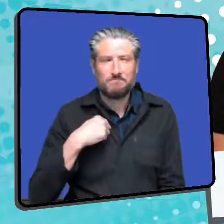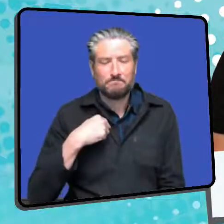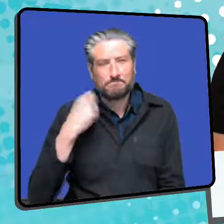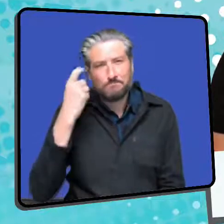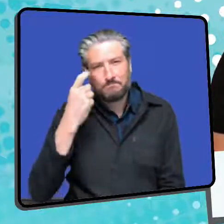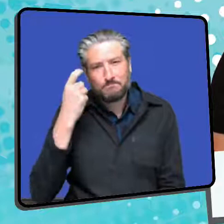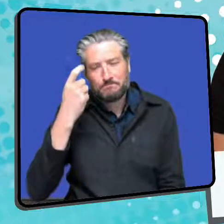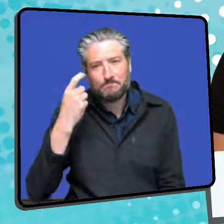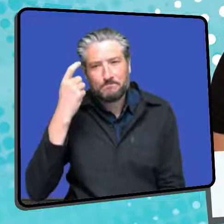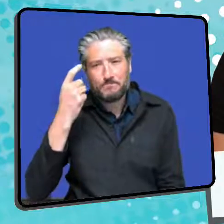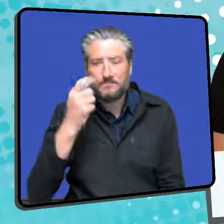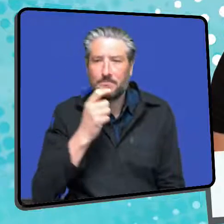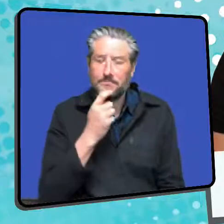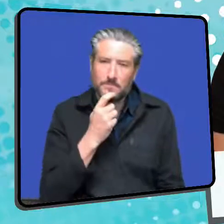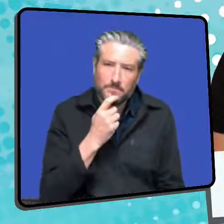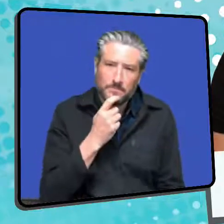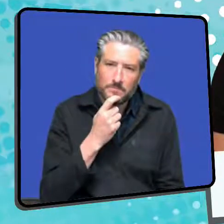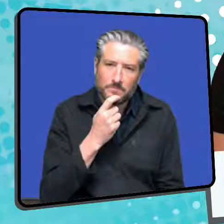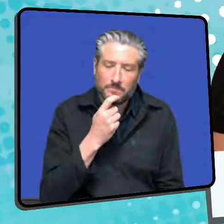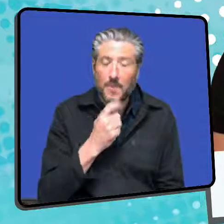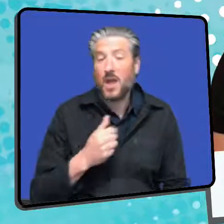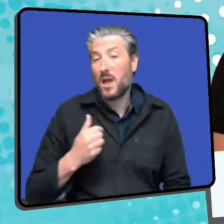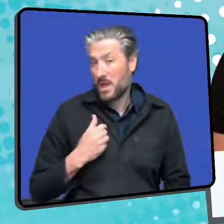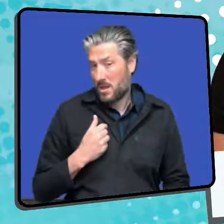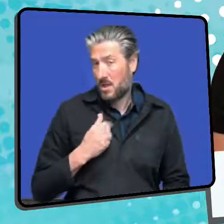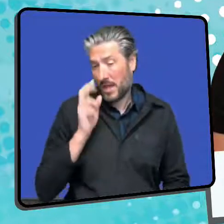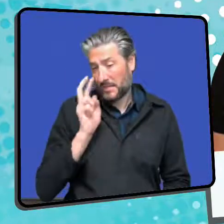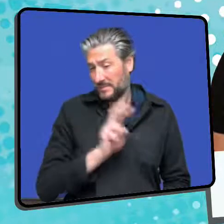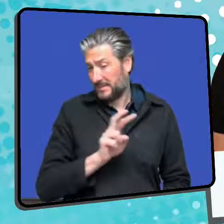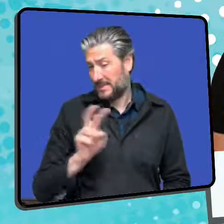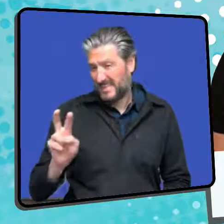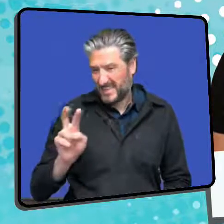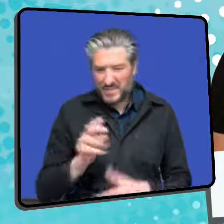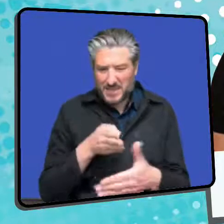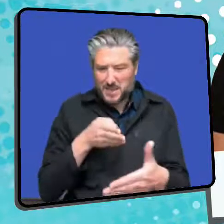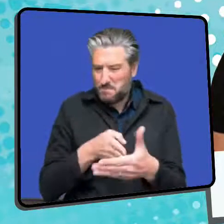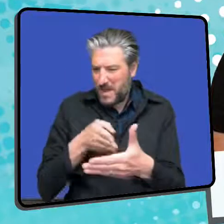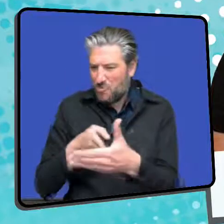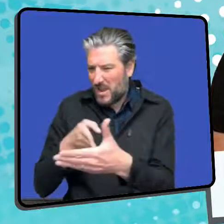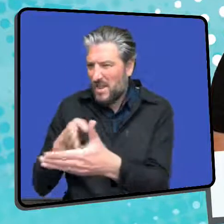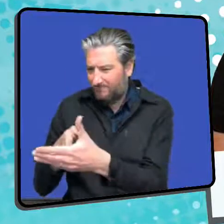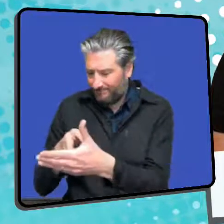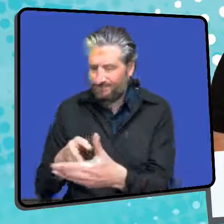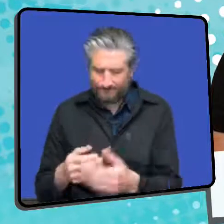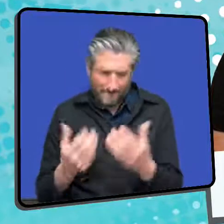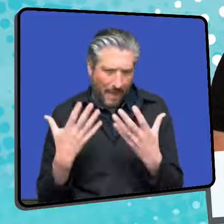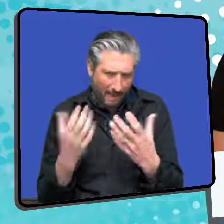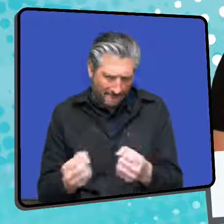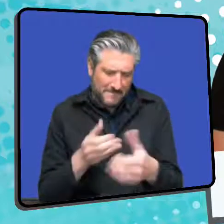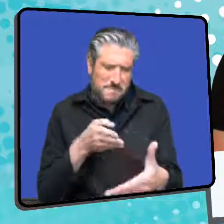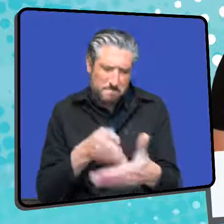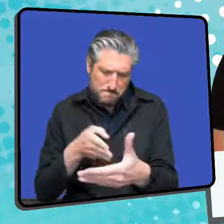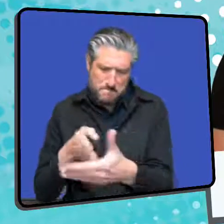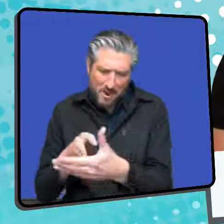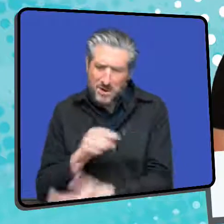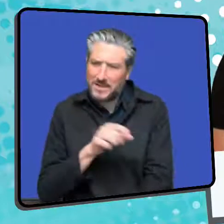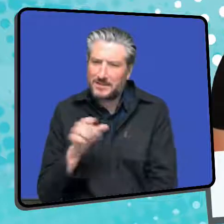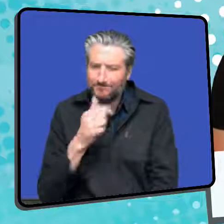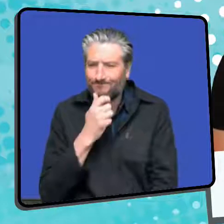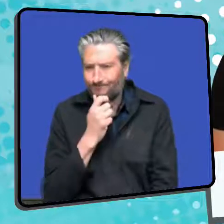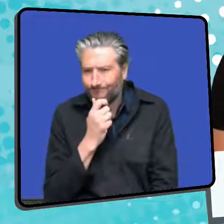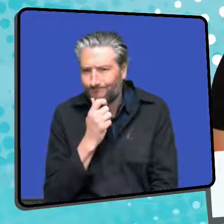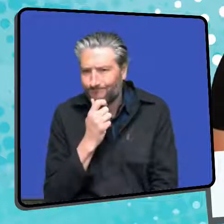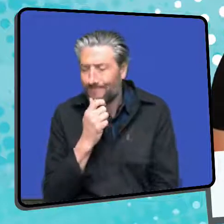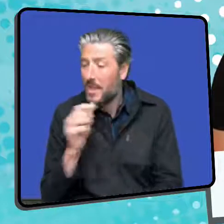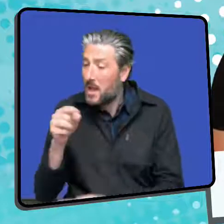the barriers that I still see and the conversations I have with a lot of my apprentices that remind me of conversations that